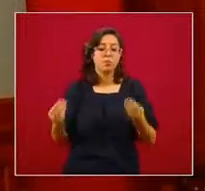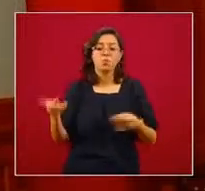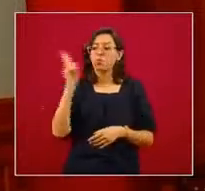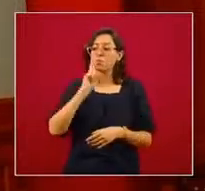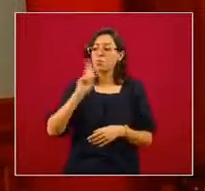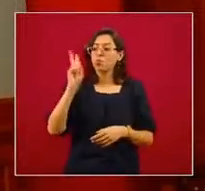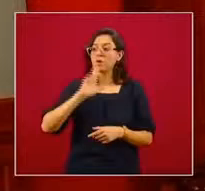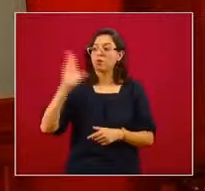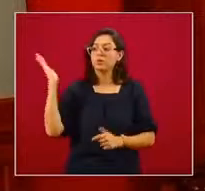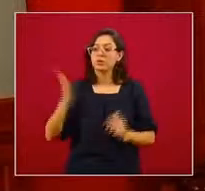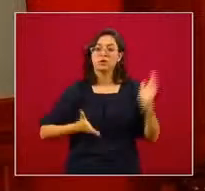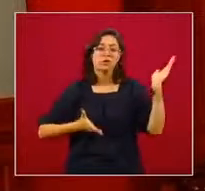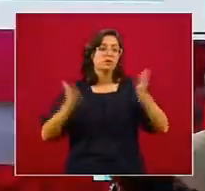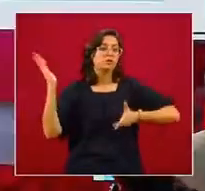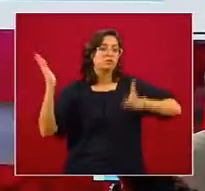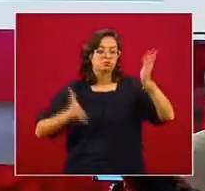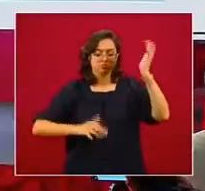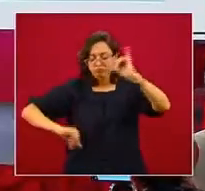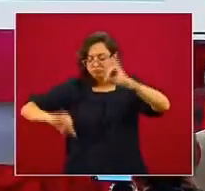lab